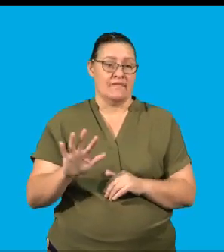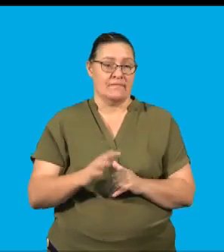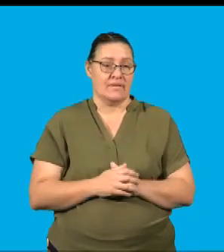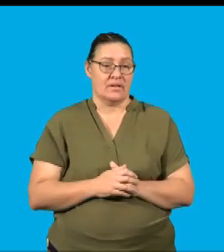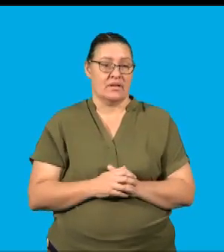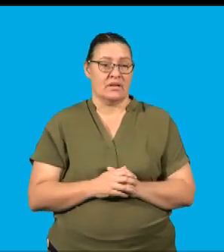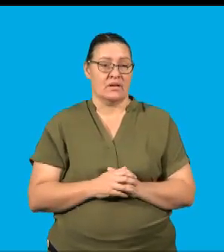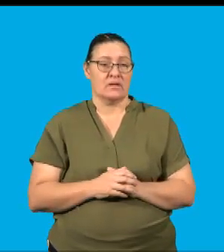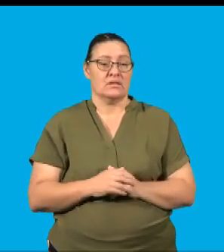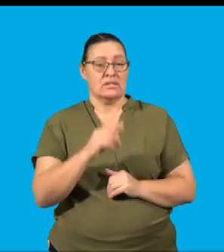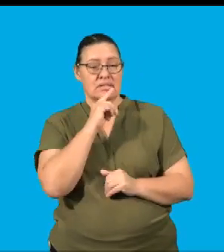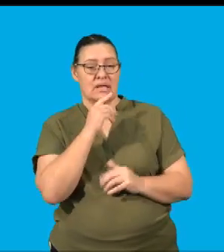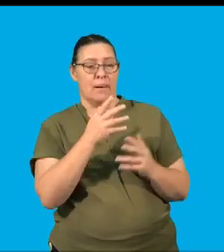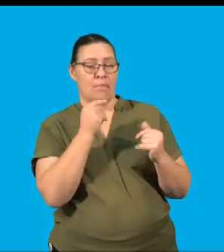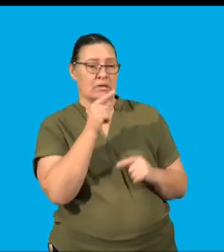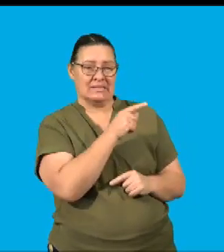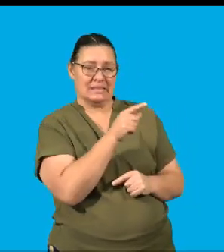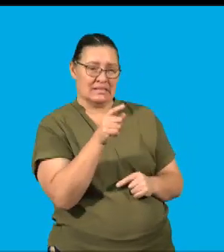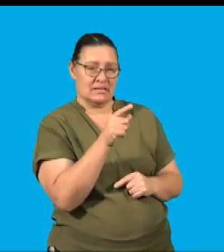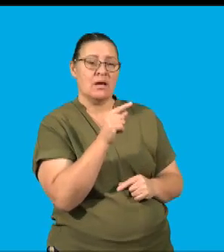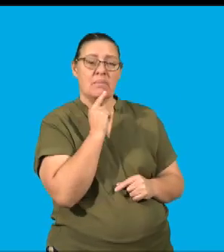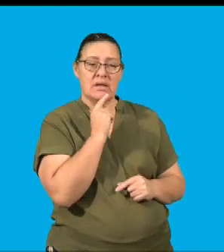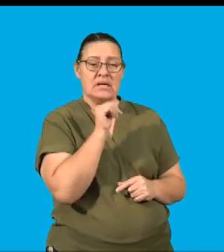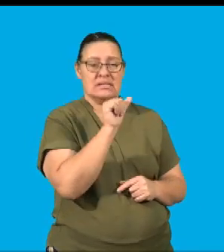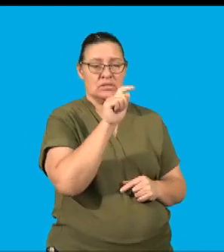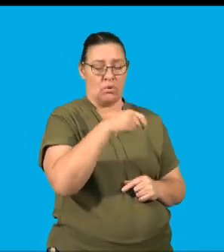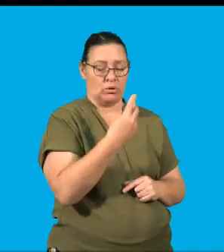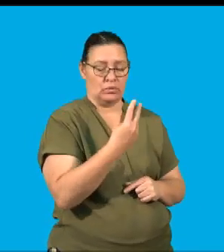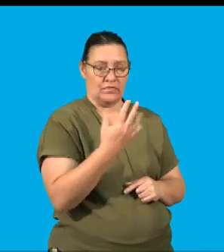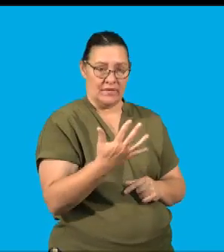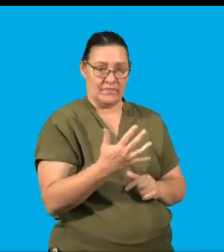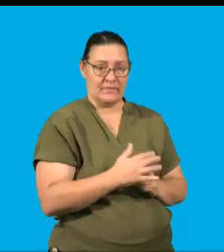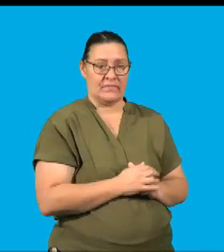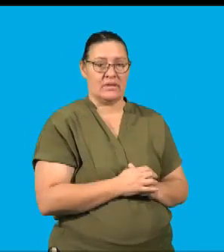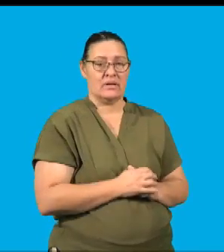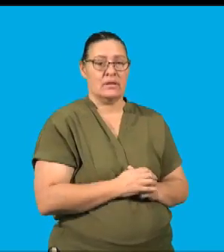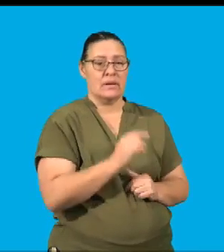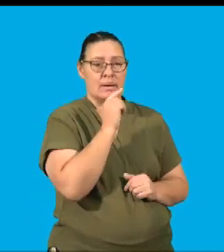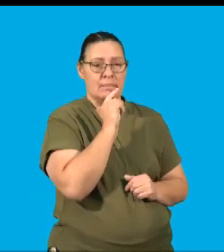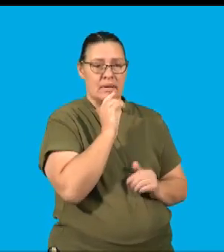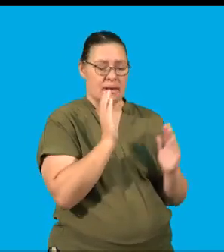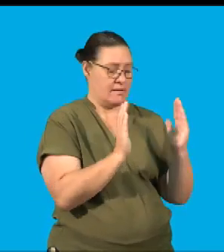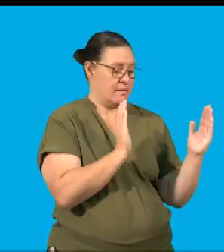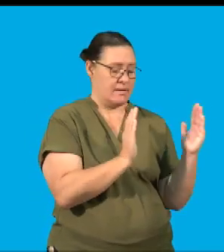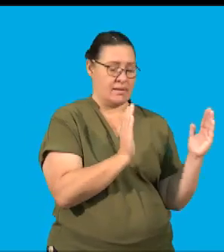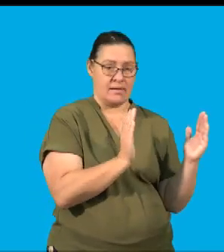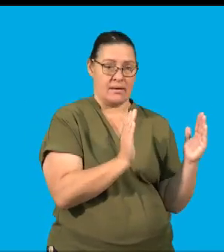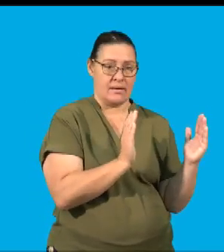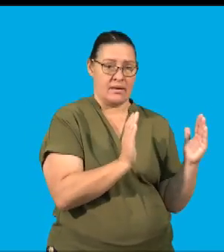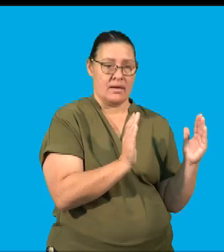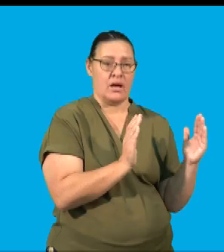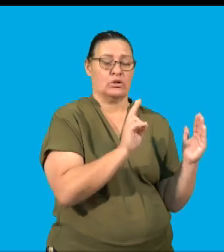6.25? So you go to your box and whisker, there is 6.25. So it means at this part, this is what this